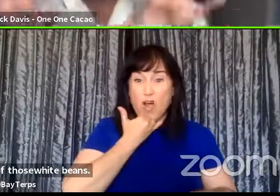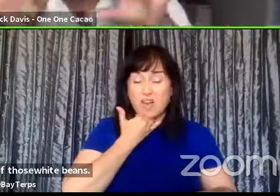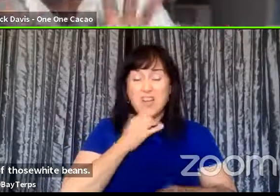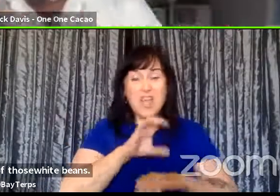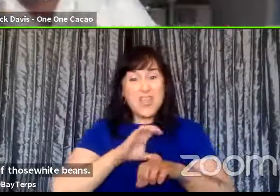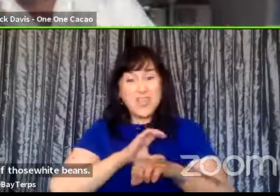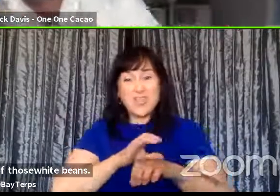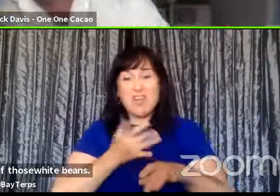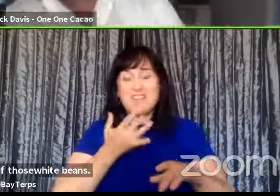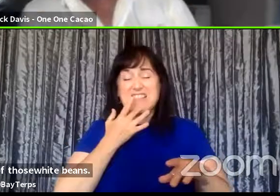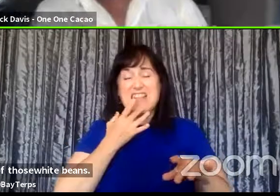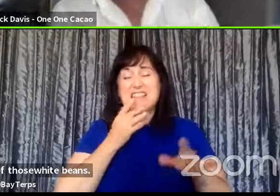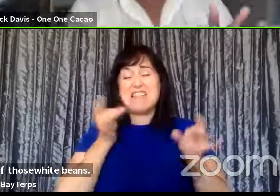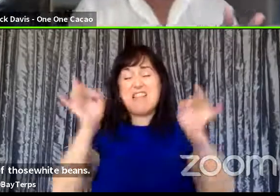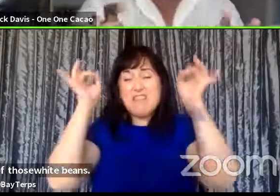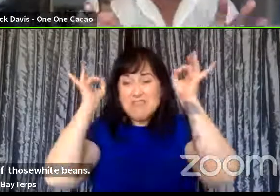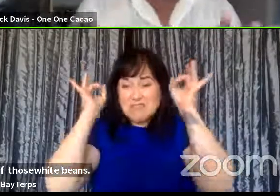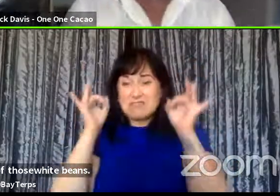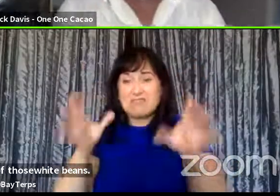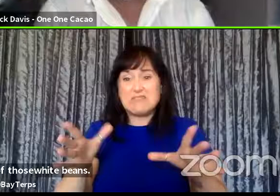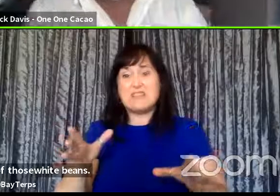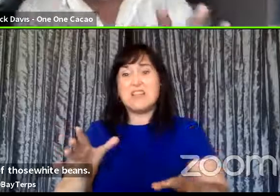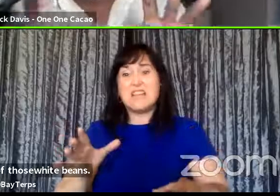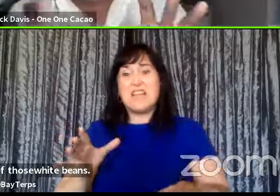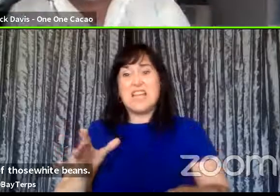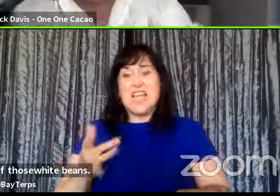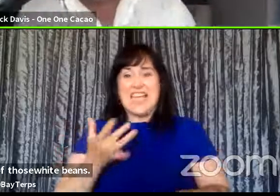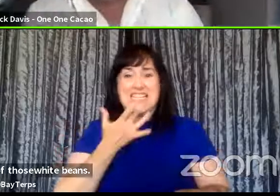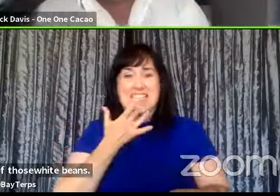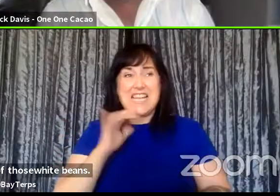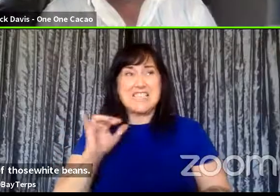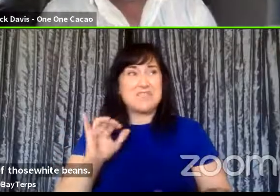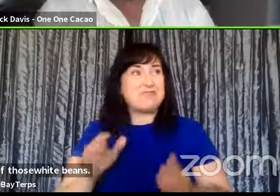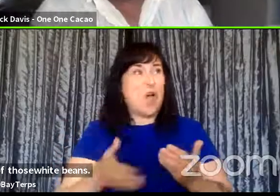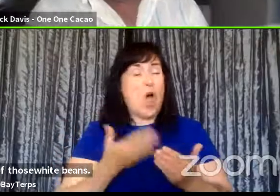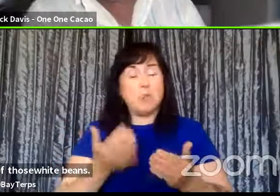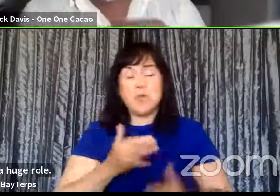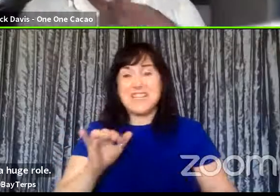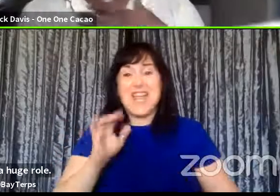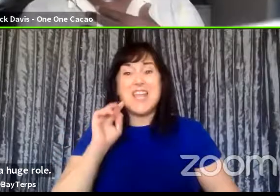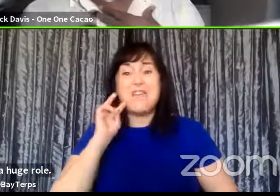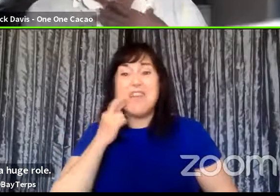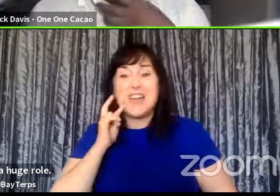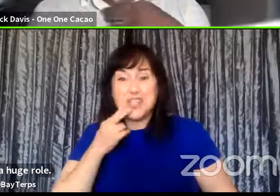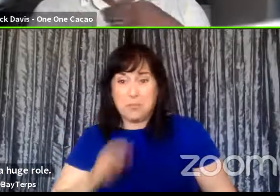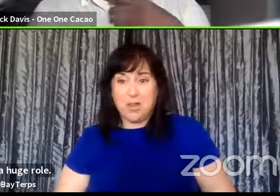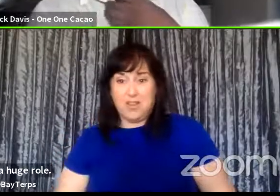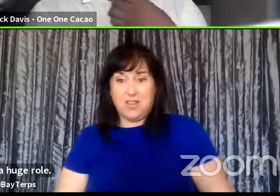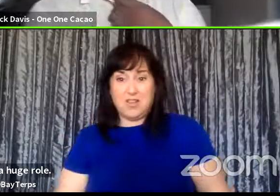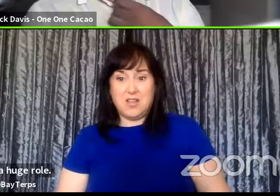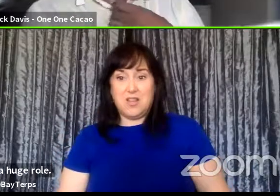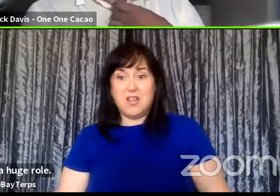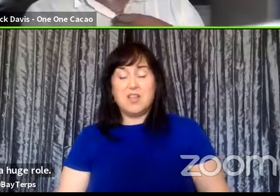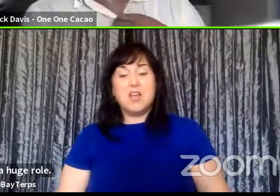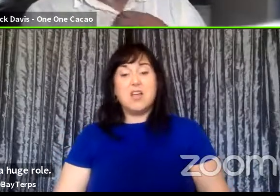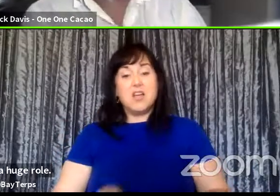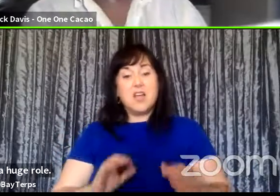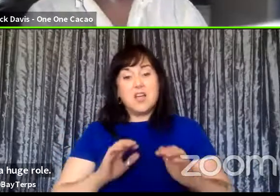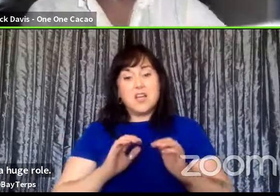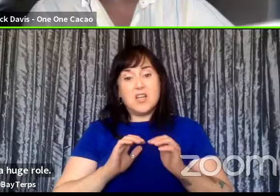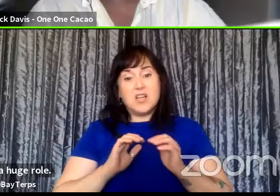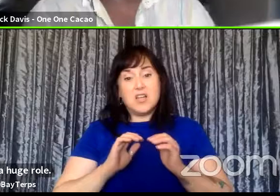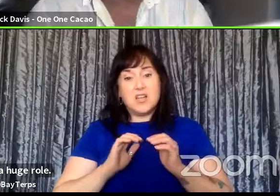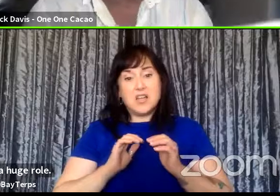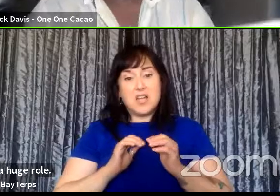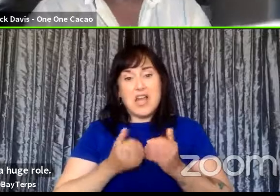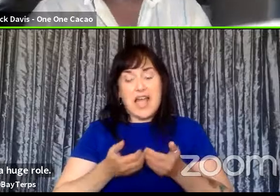mean disgusting. It will almost taste vegetal when you're eating it. So how do you add things like flavored extracts or Kahlua to chocolate